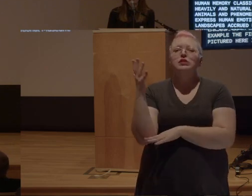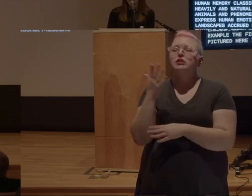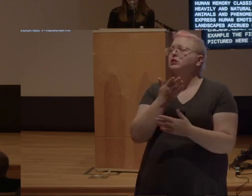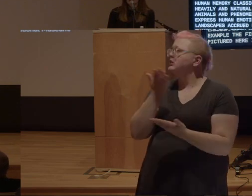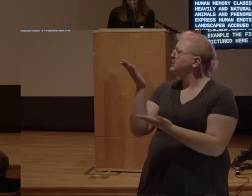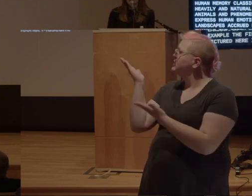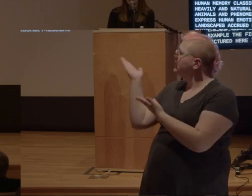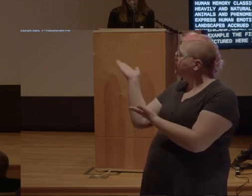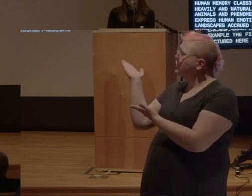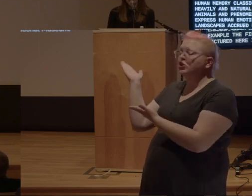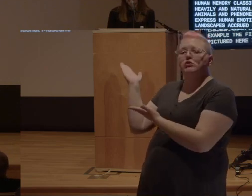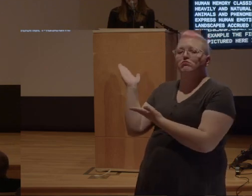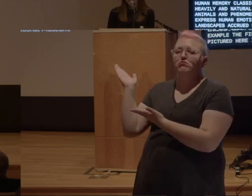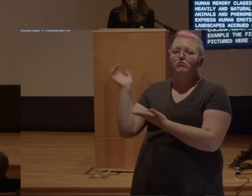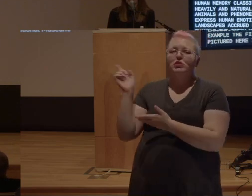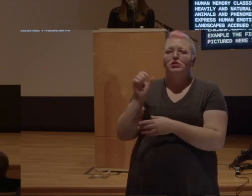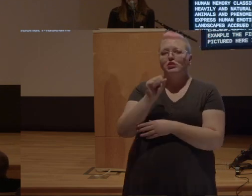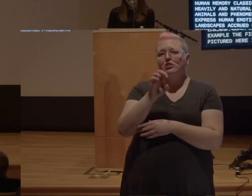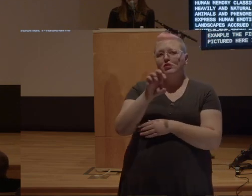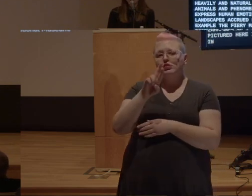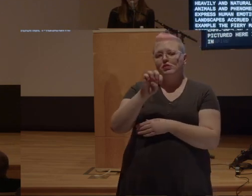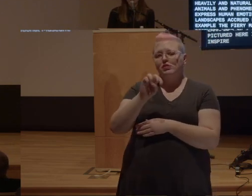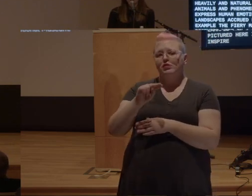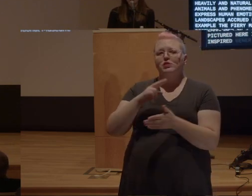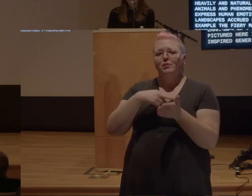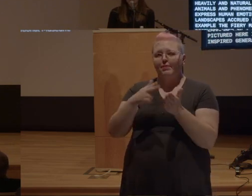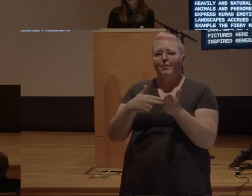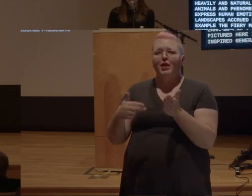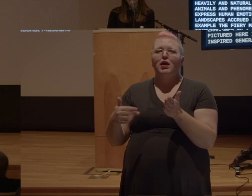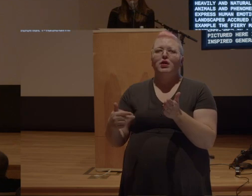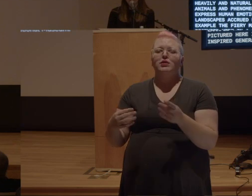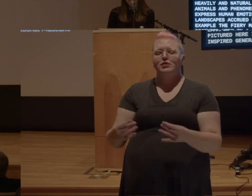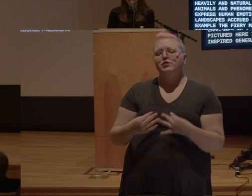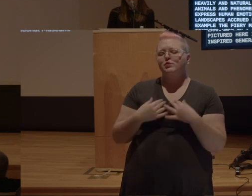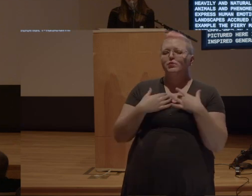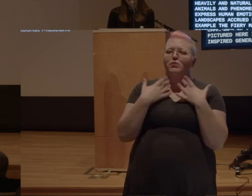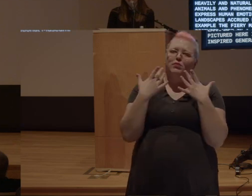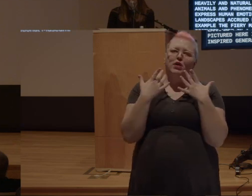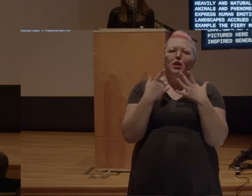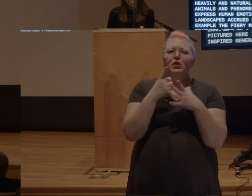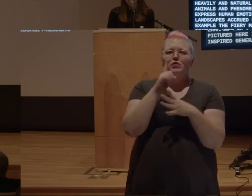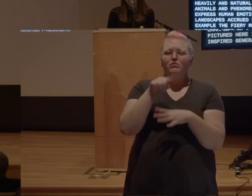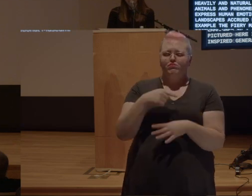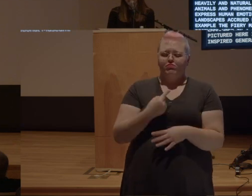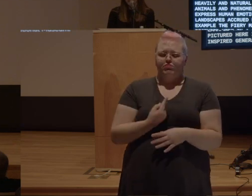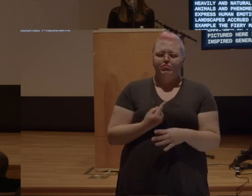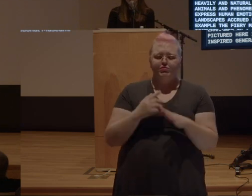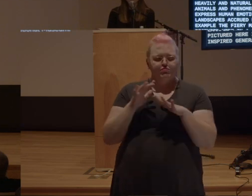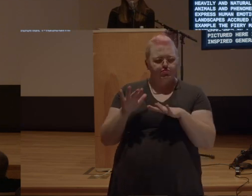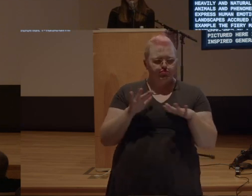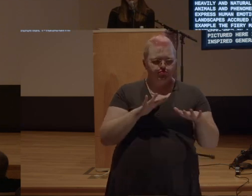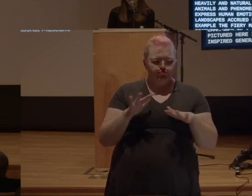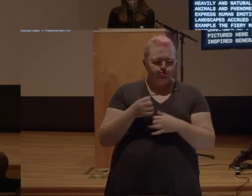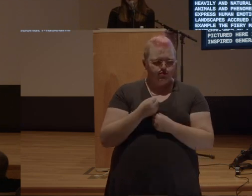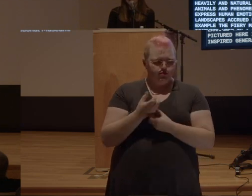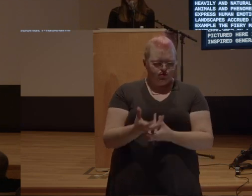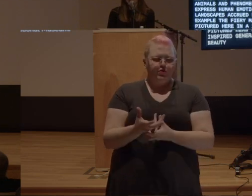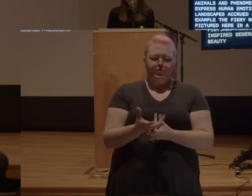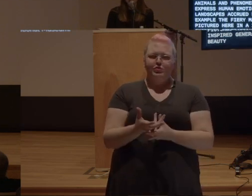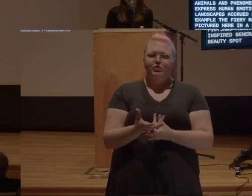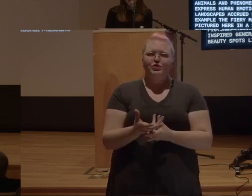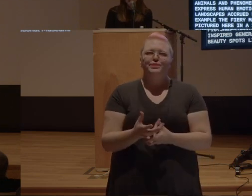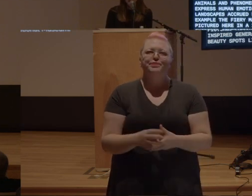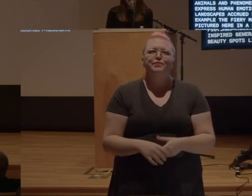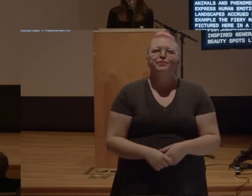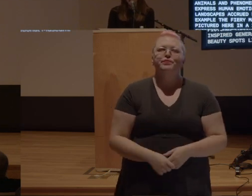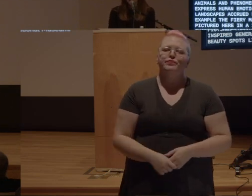century screen painting, inspired generations of solemn autumnal poetry. Natural beauty spots like Mount Takao